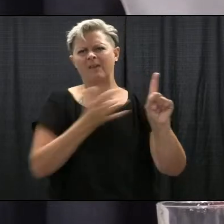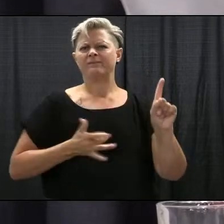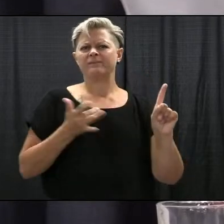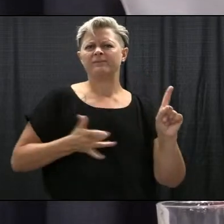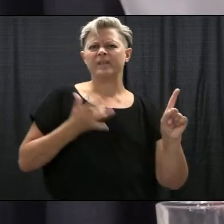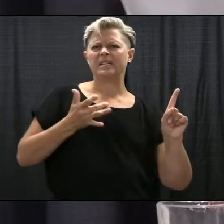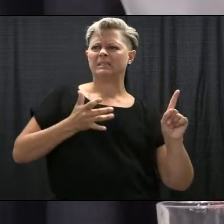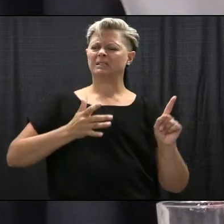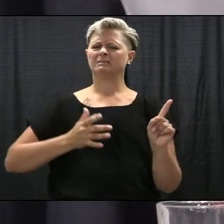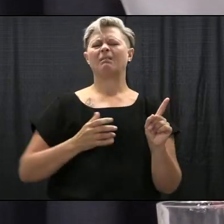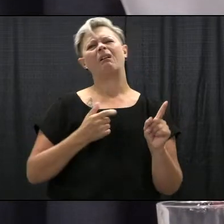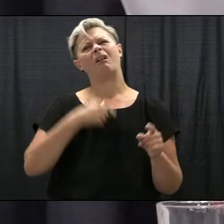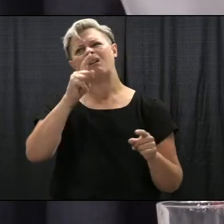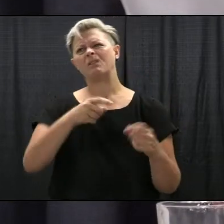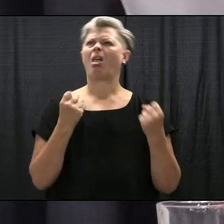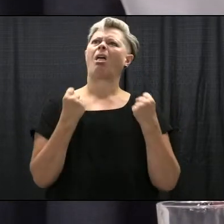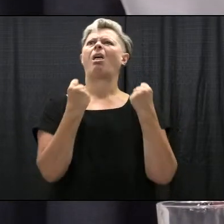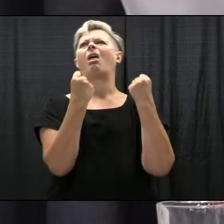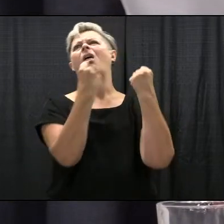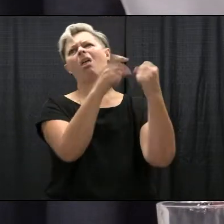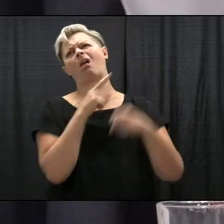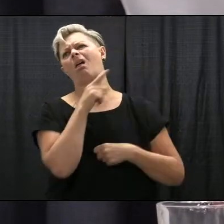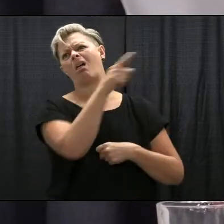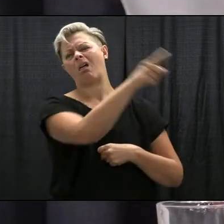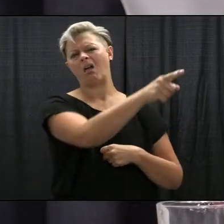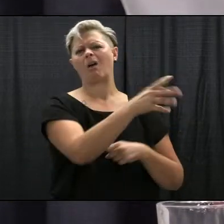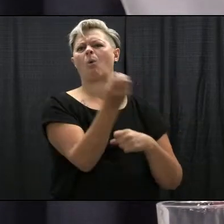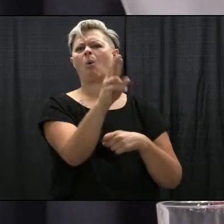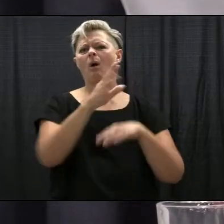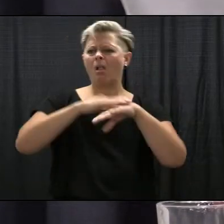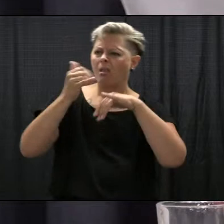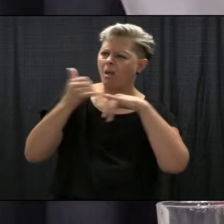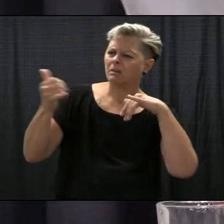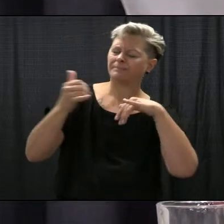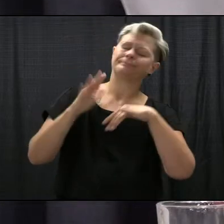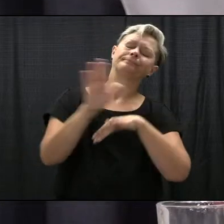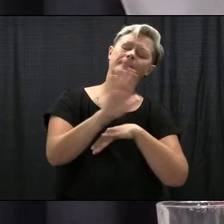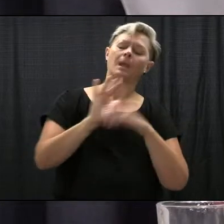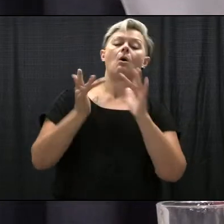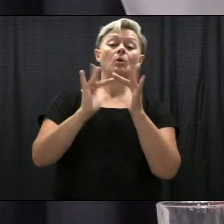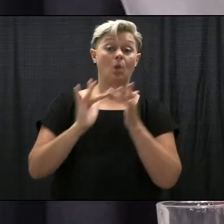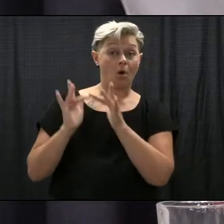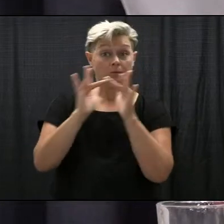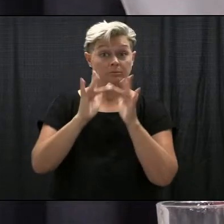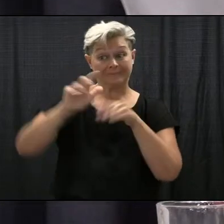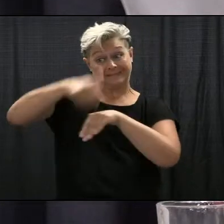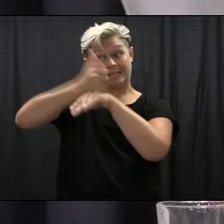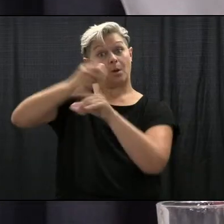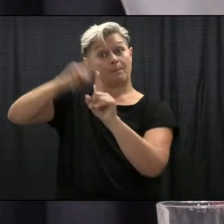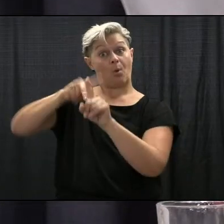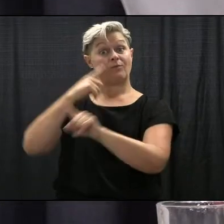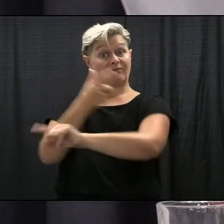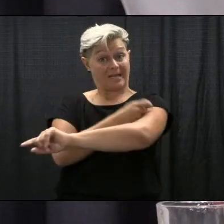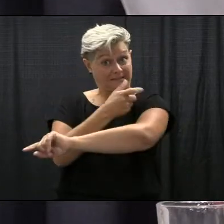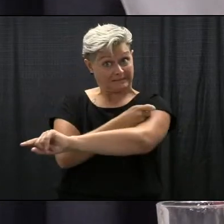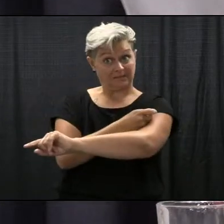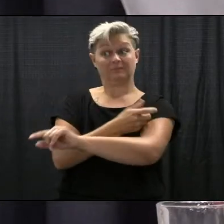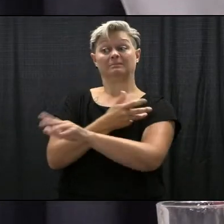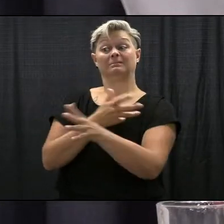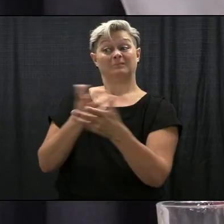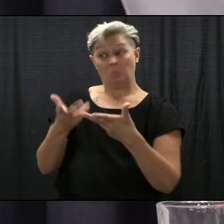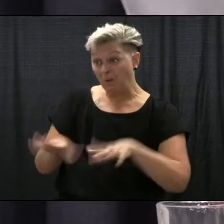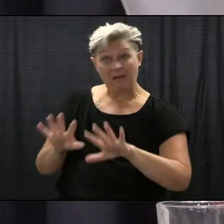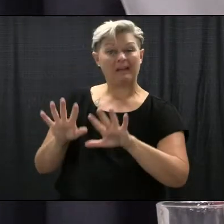little bit more of an effort than they want to make to go online and make an appointment or that kind of thing. So we've got a couple of